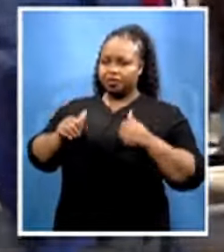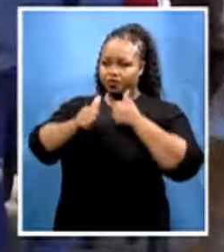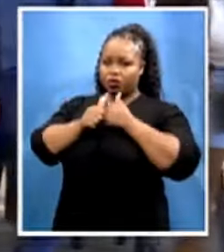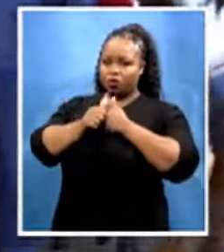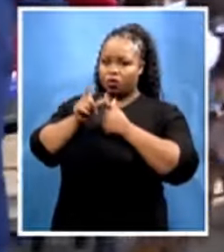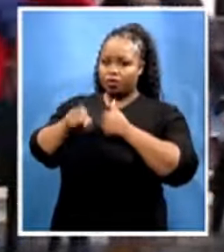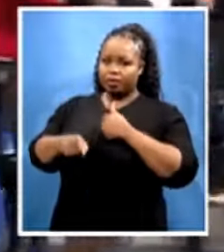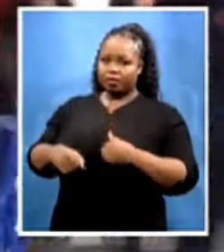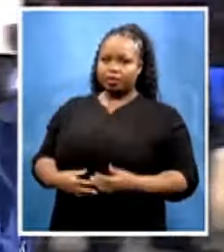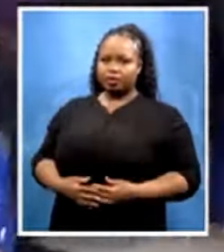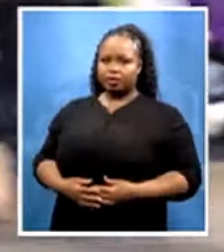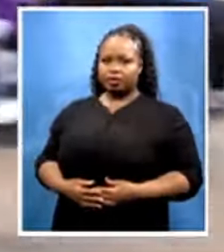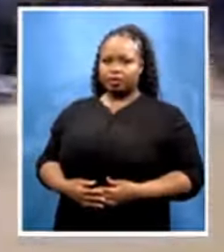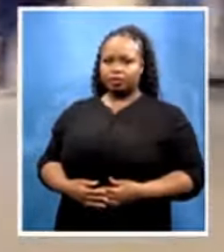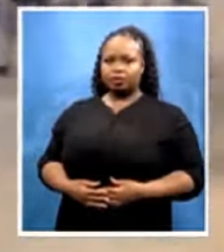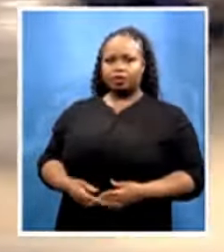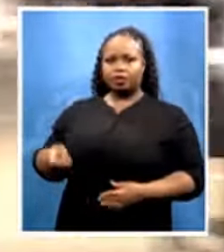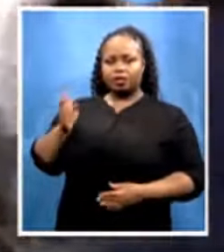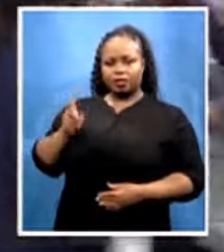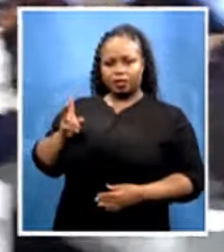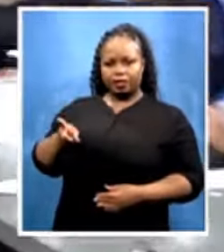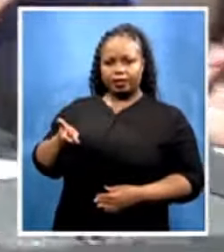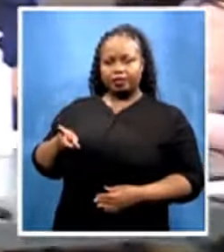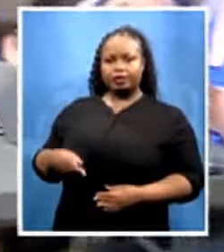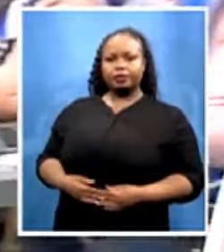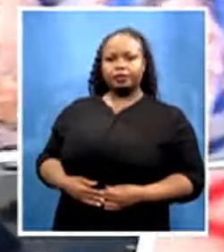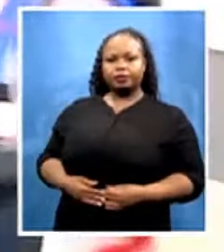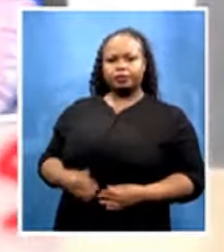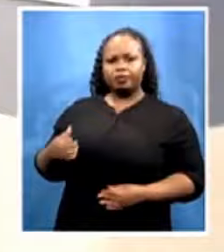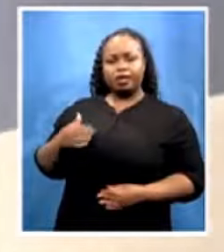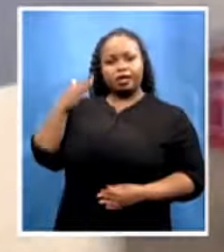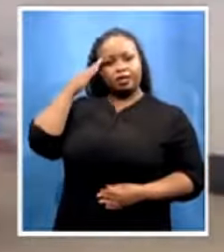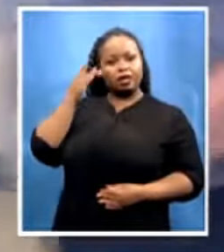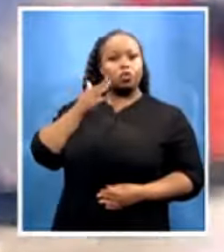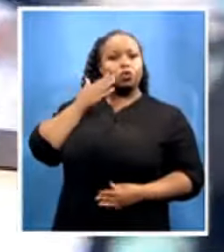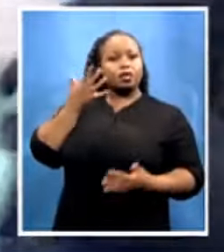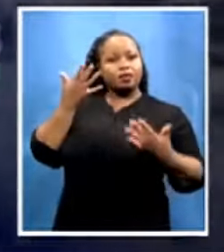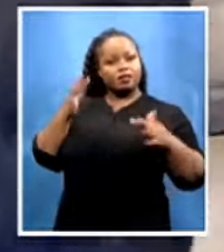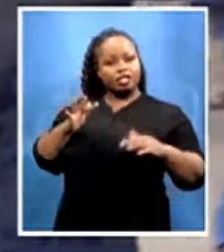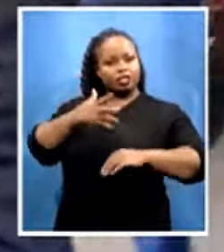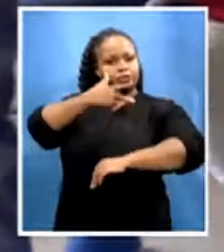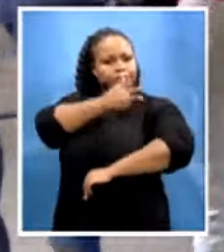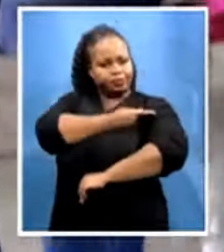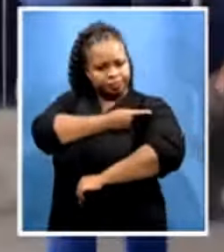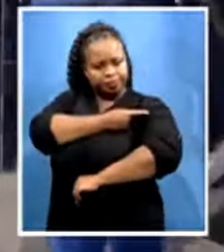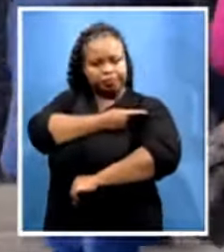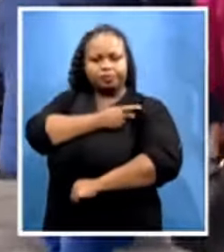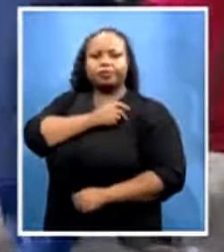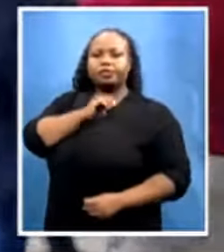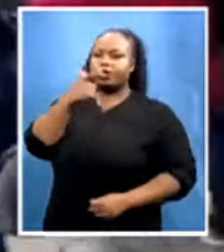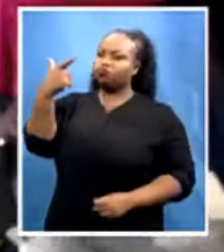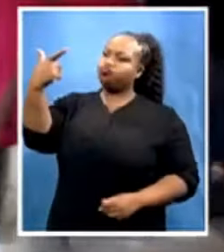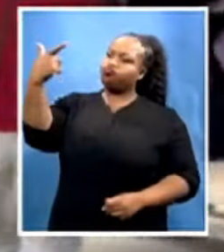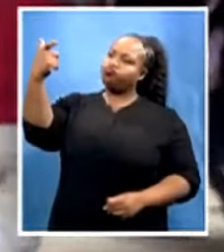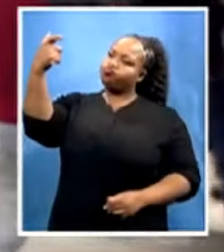that, after being vaccinated, they then get to take selfies beyond that particular line